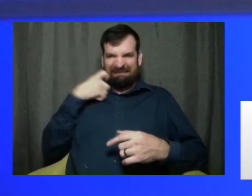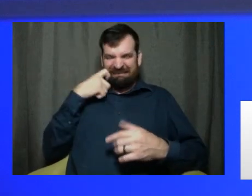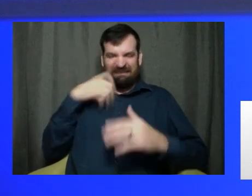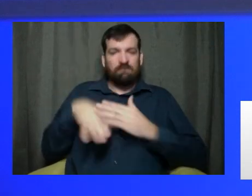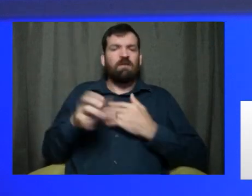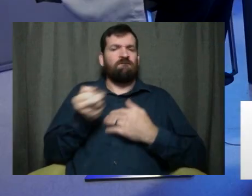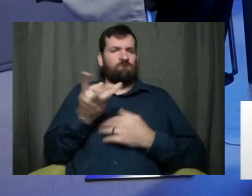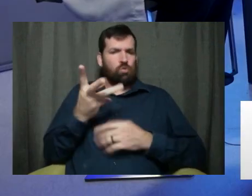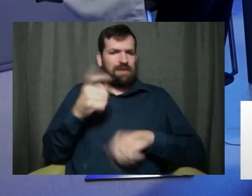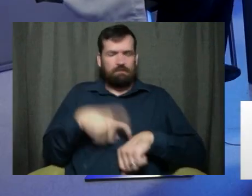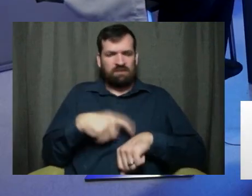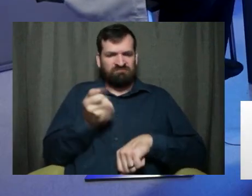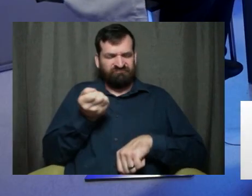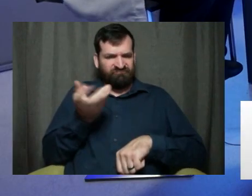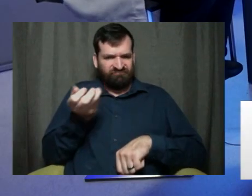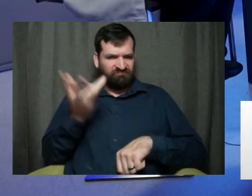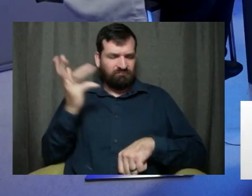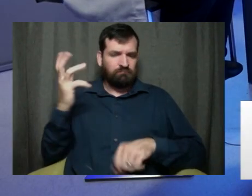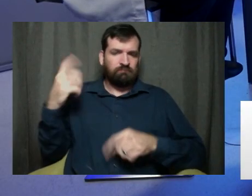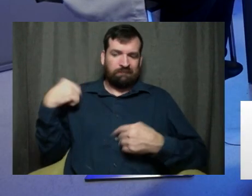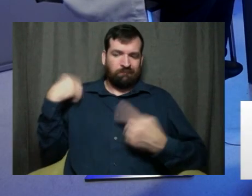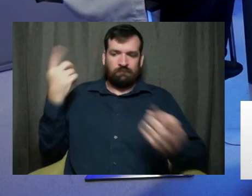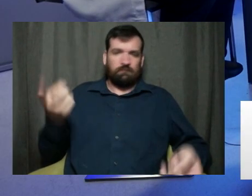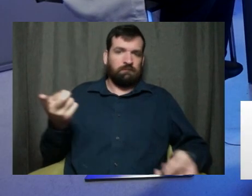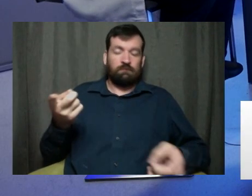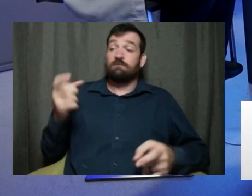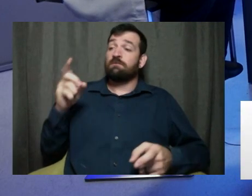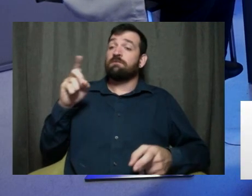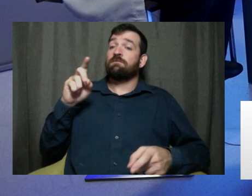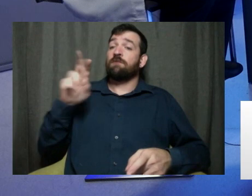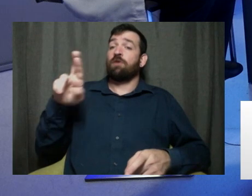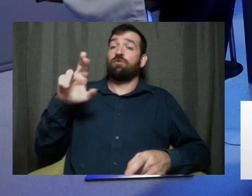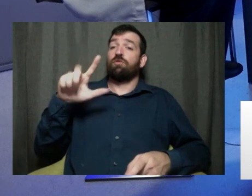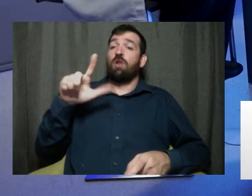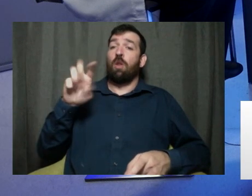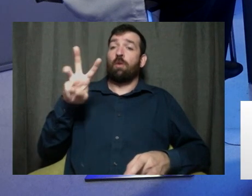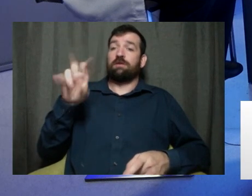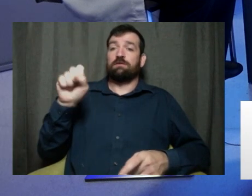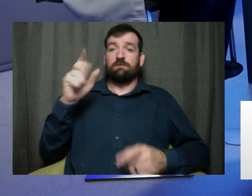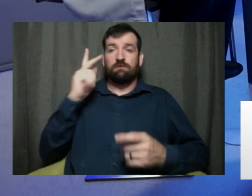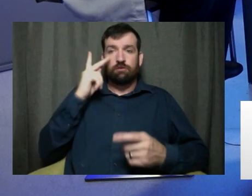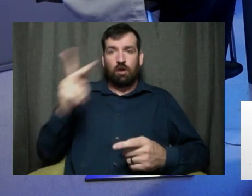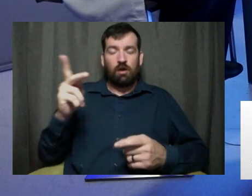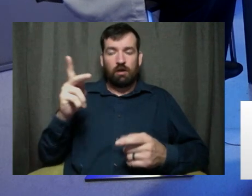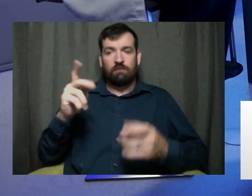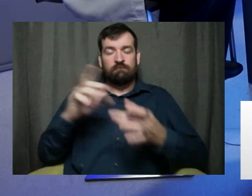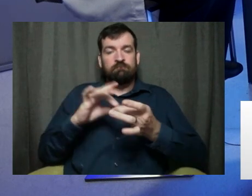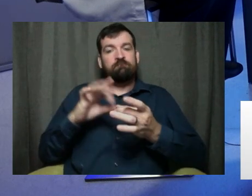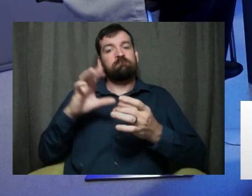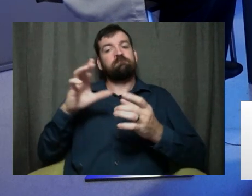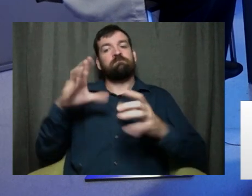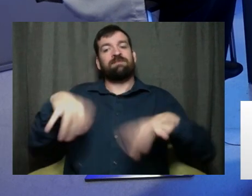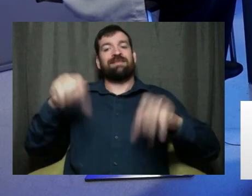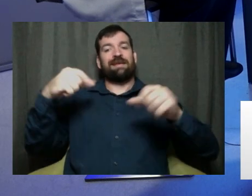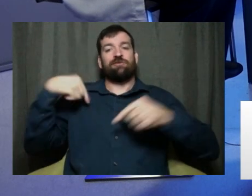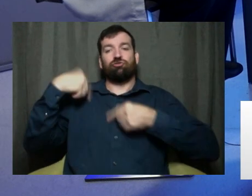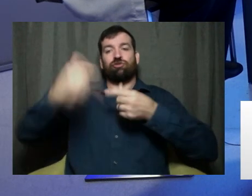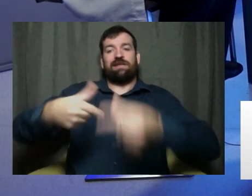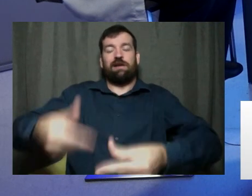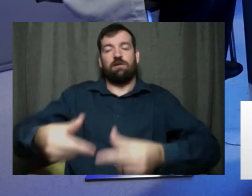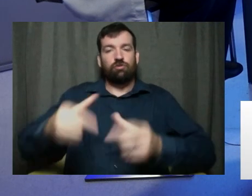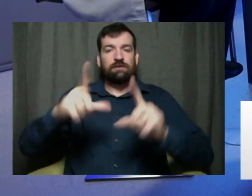several years. Okay. Dr. Lewis, we saw interest in people, taking their genealogy tests, the 23andMe,